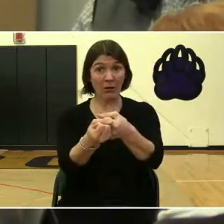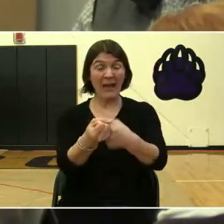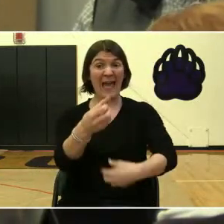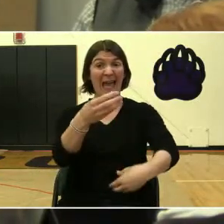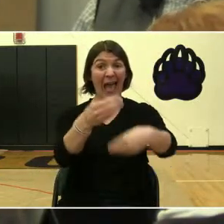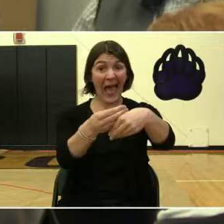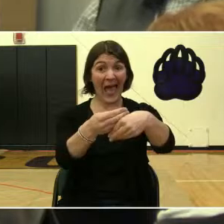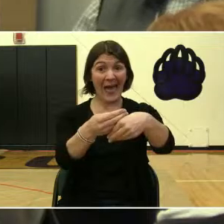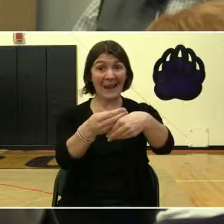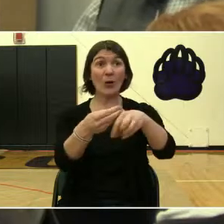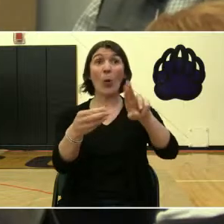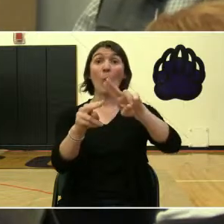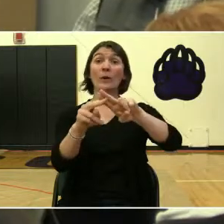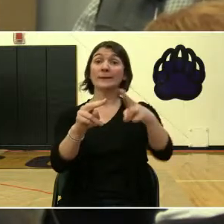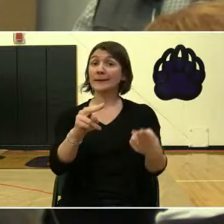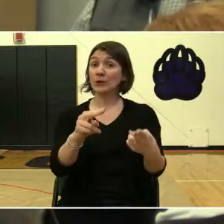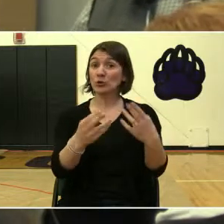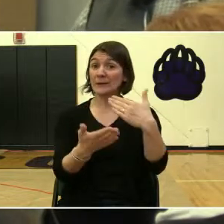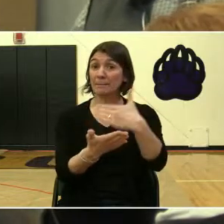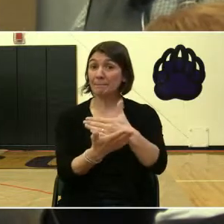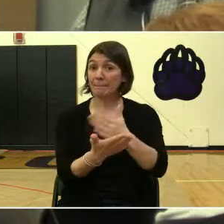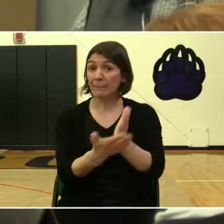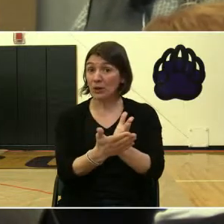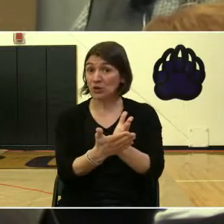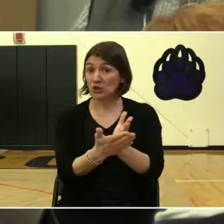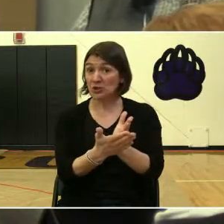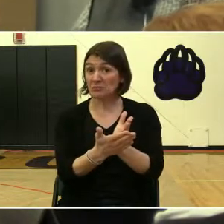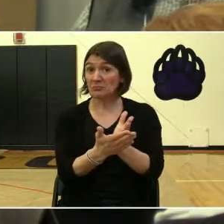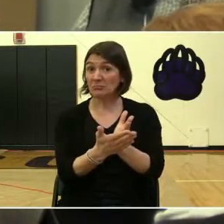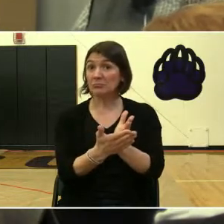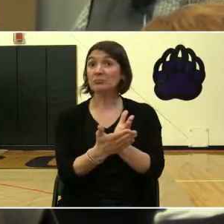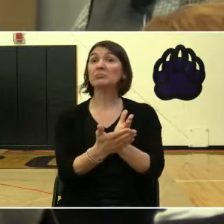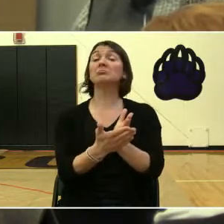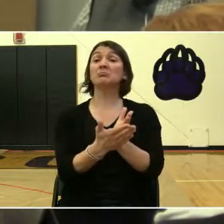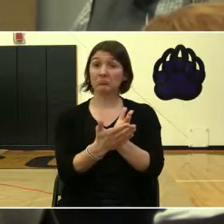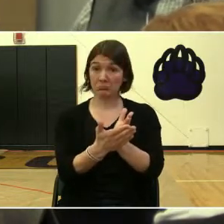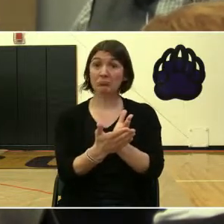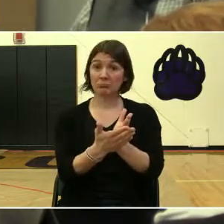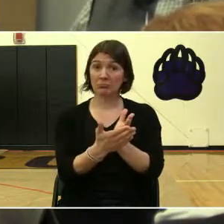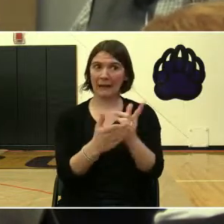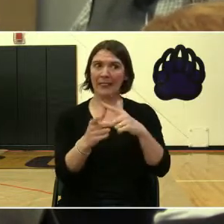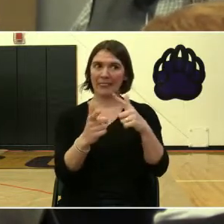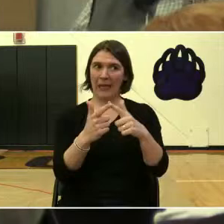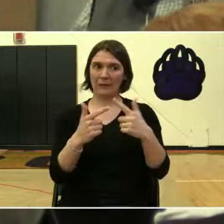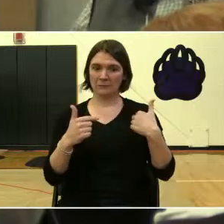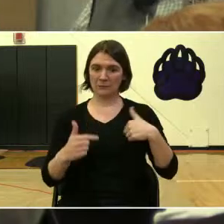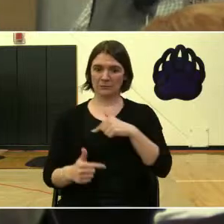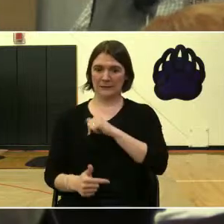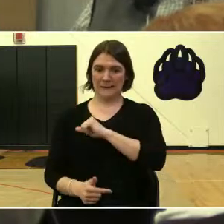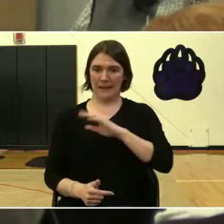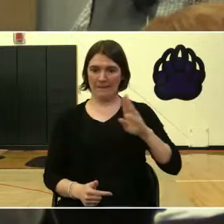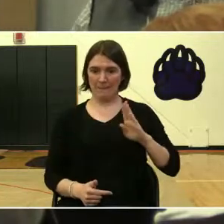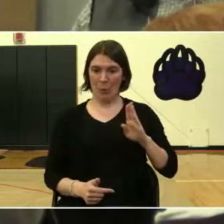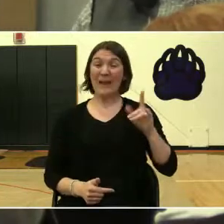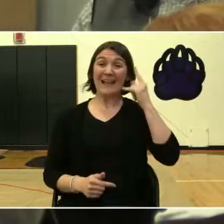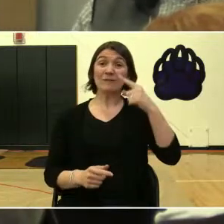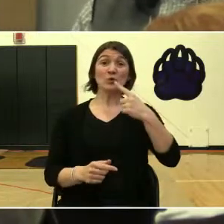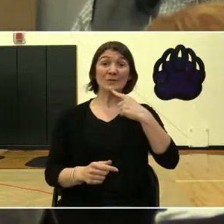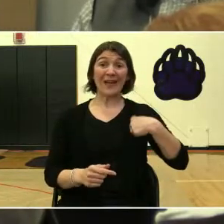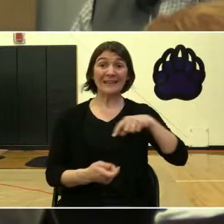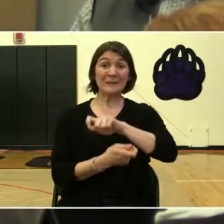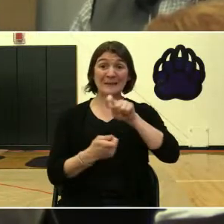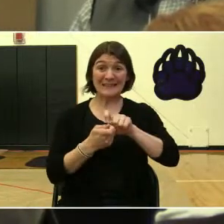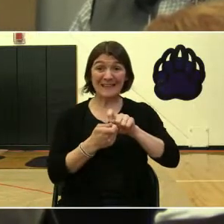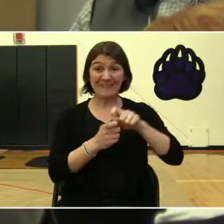adding or decreasing um to what's proposed here um and advise them to be used in a particular